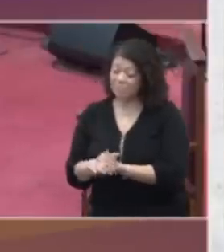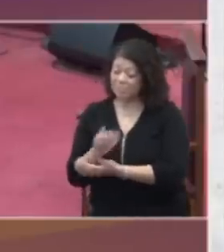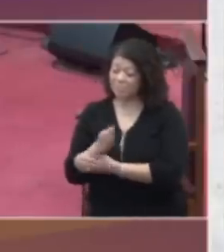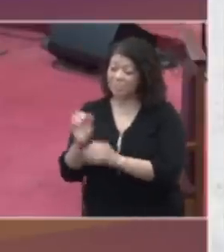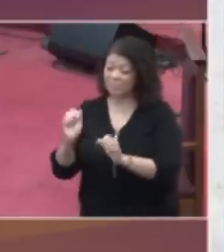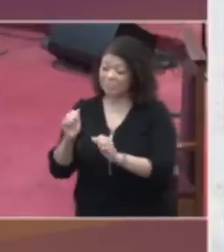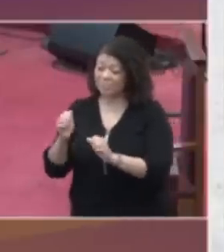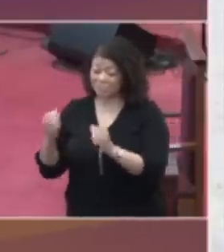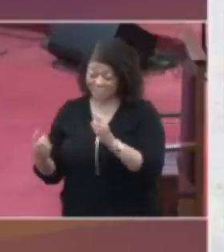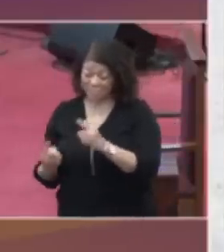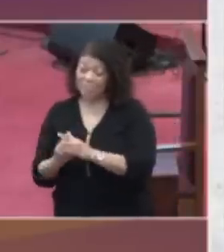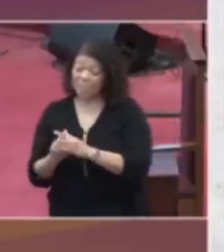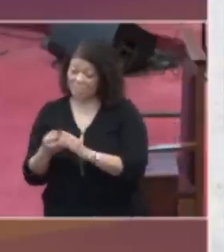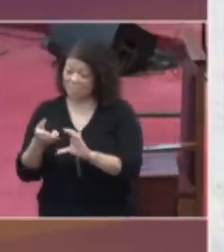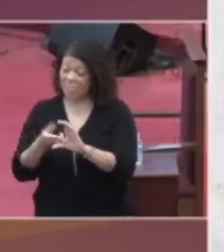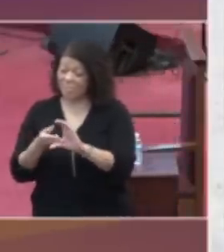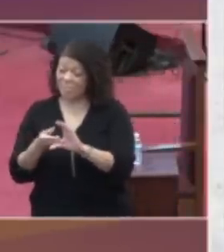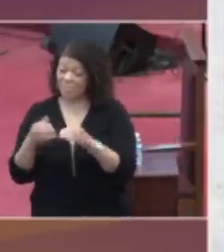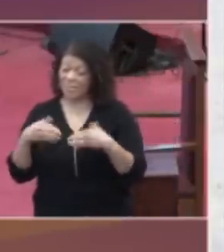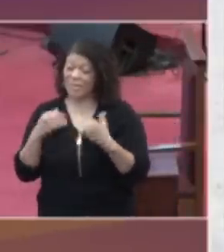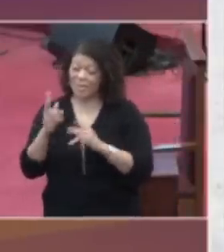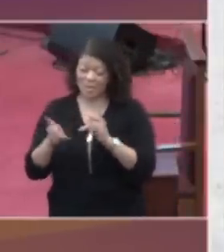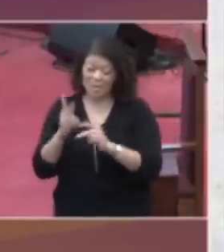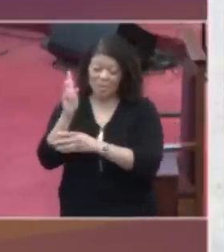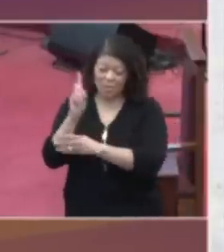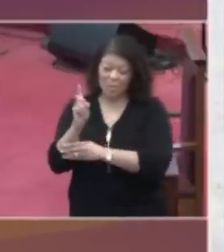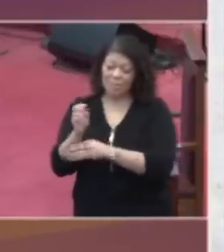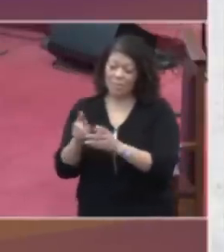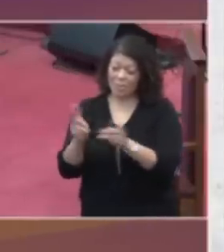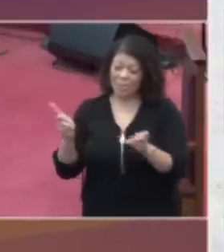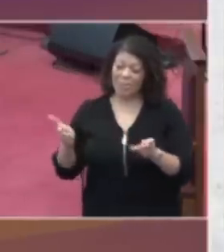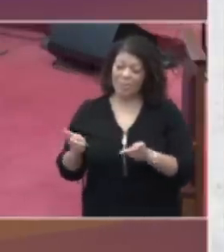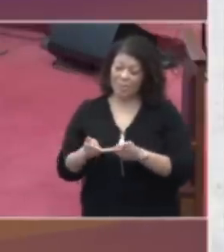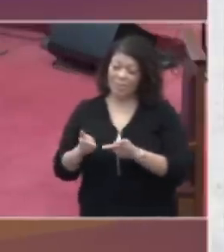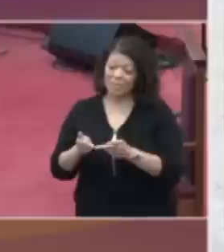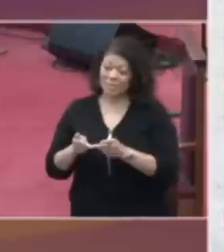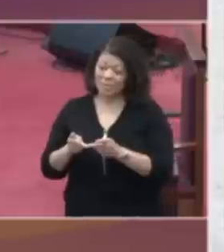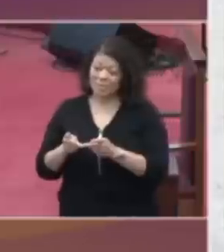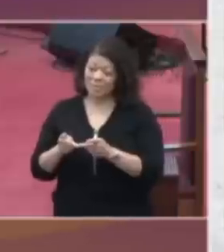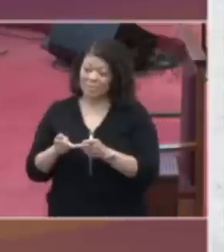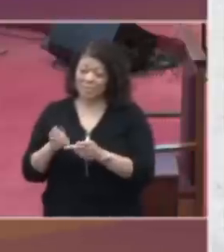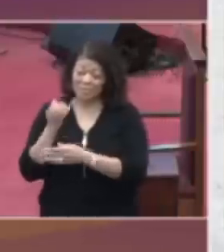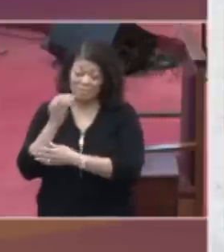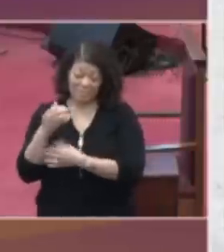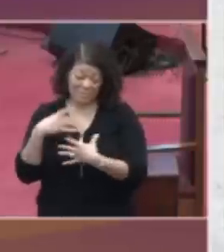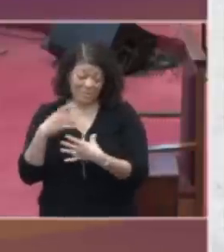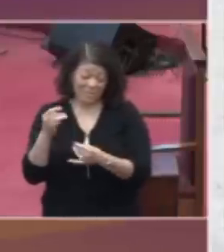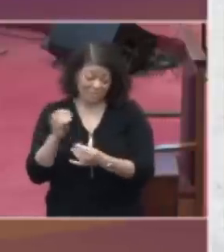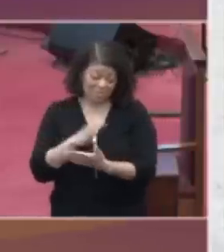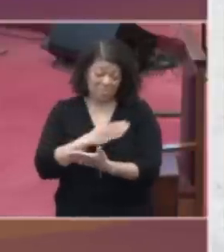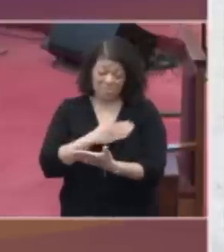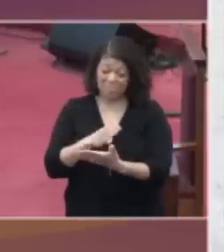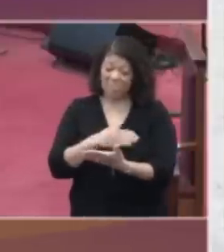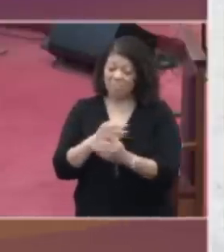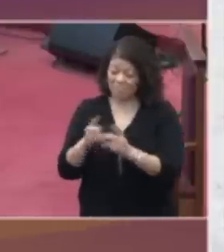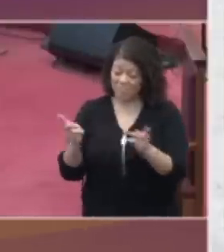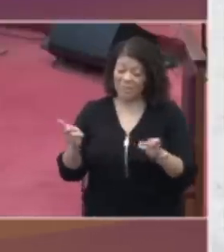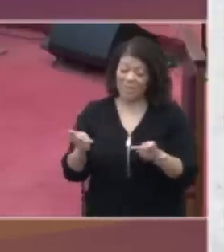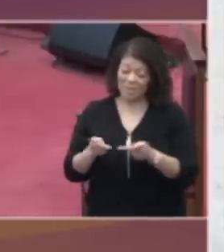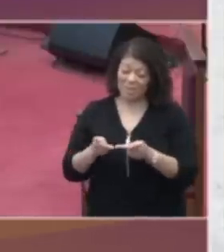come, you know, young people need a place to do, you know, especially young people that have interest in music and that part of the creative arts, a place to do